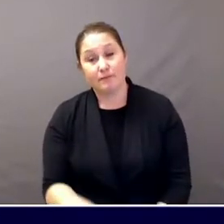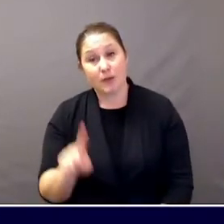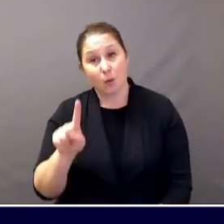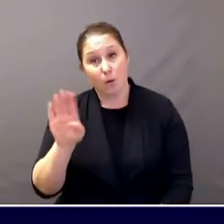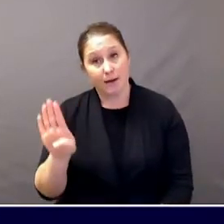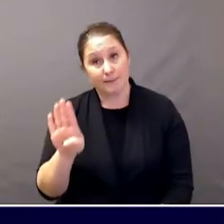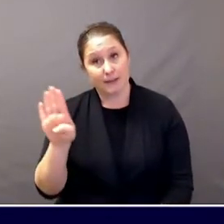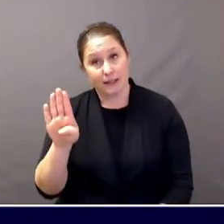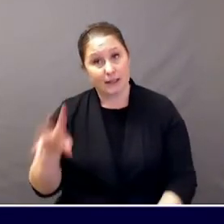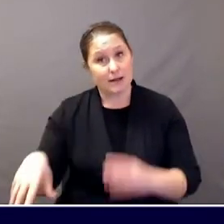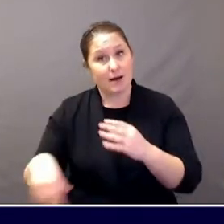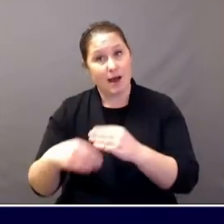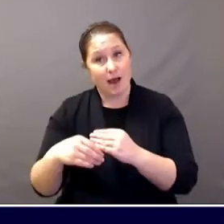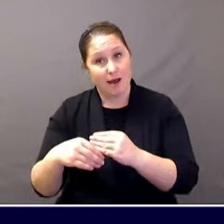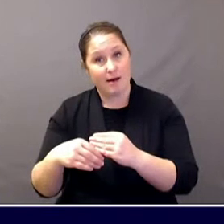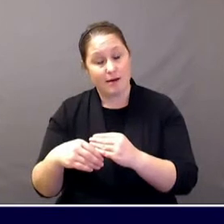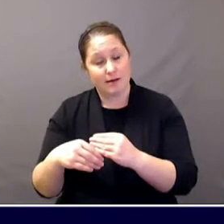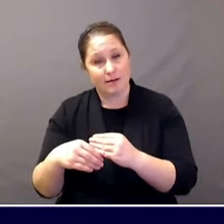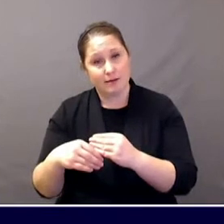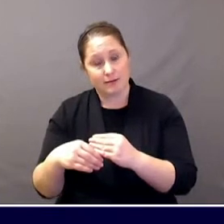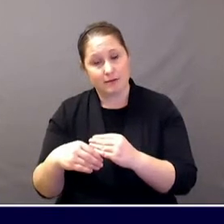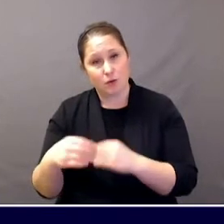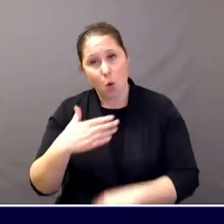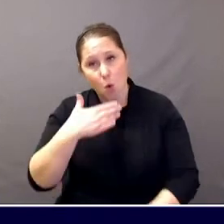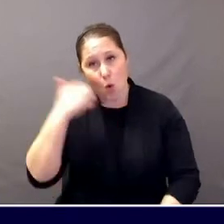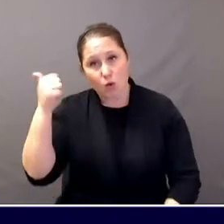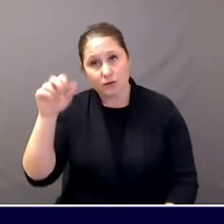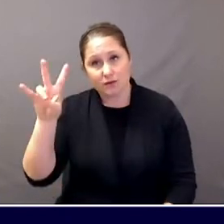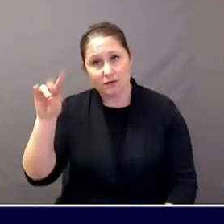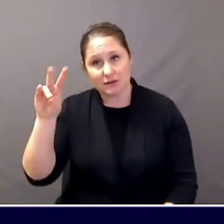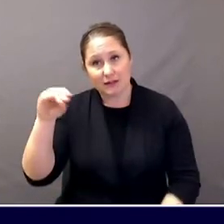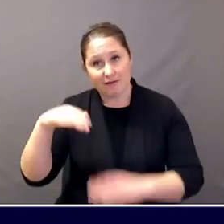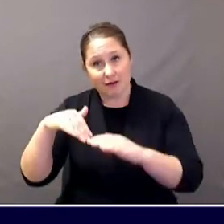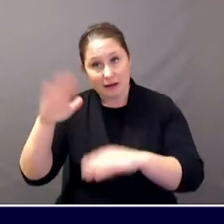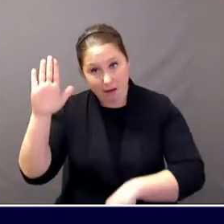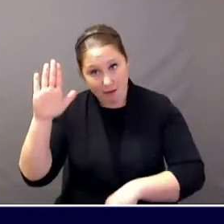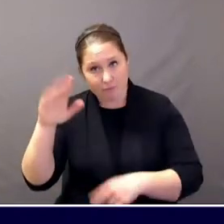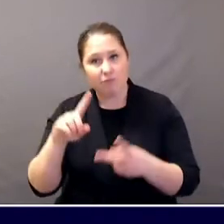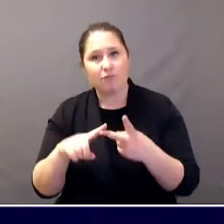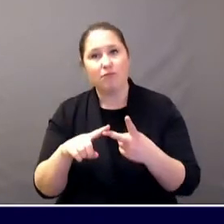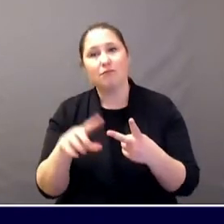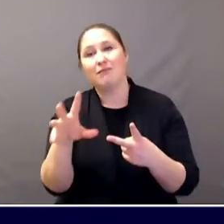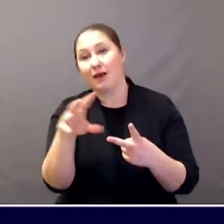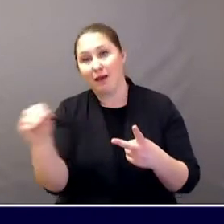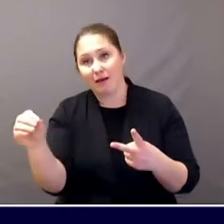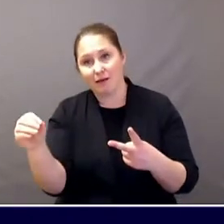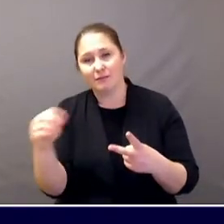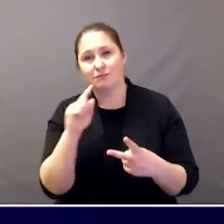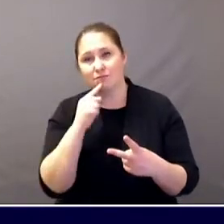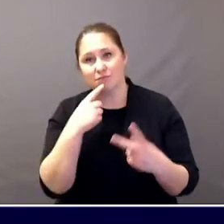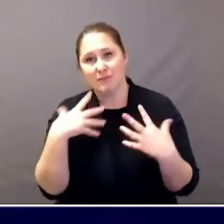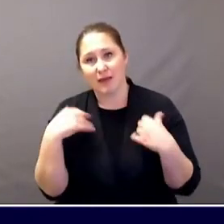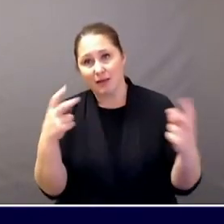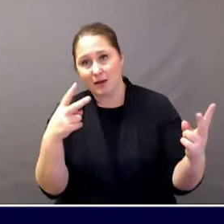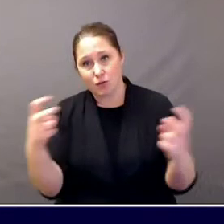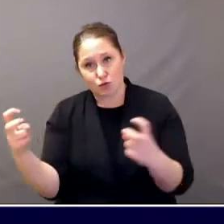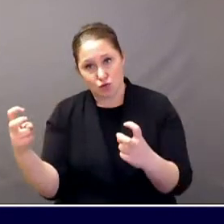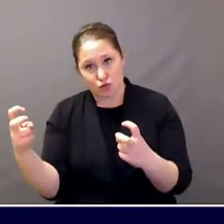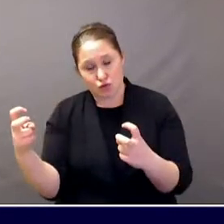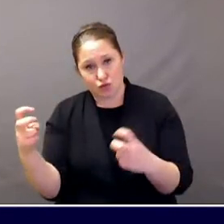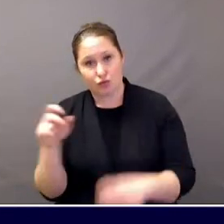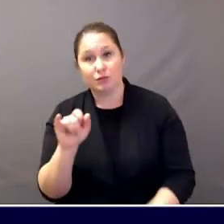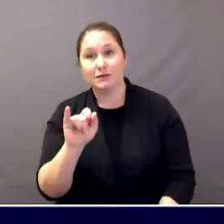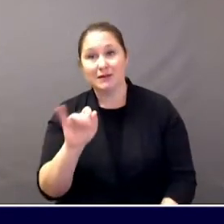to older Mainers who are over 70 and those with underlying health conditions, will incarcerated people who fit into those